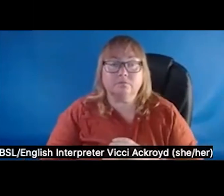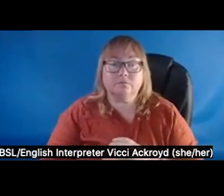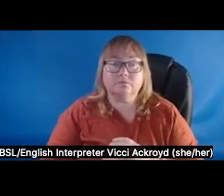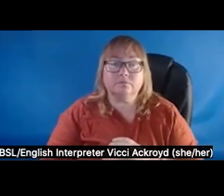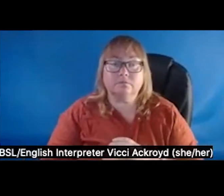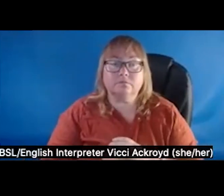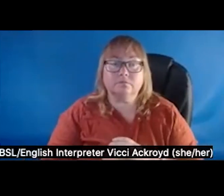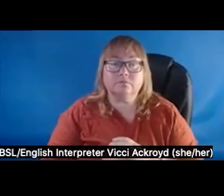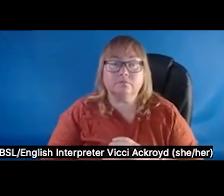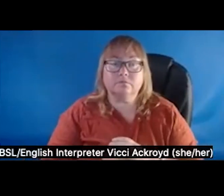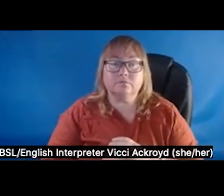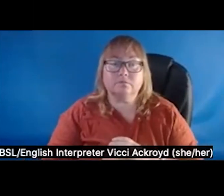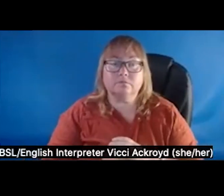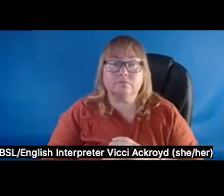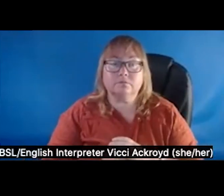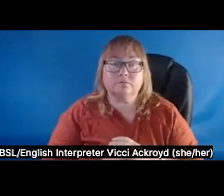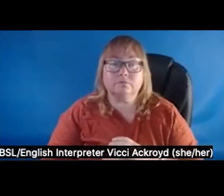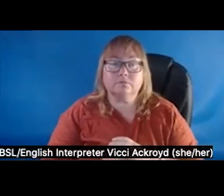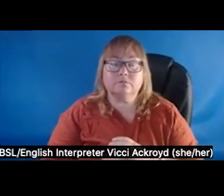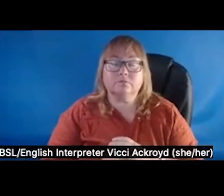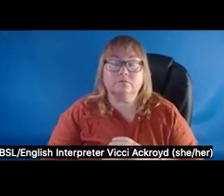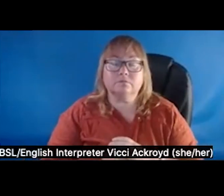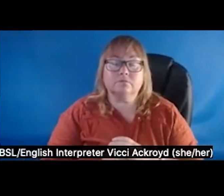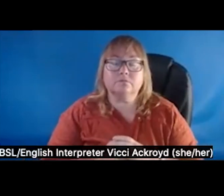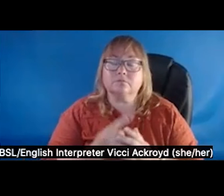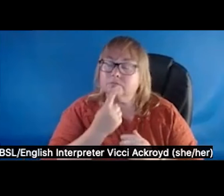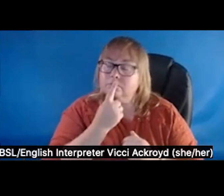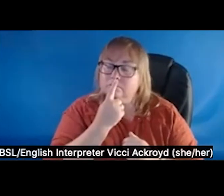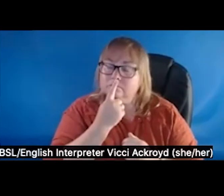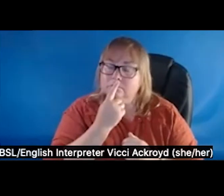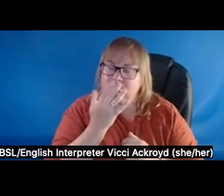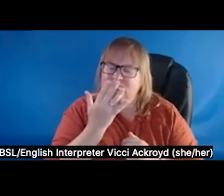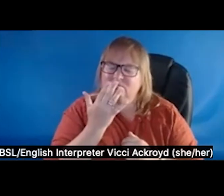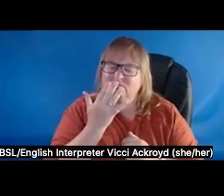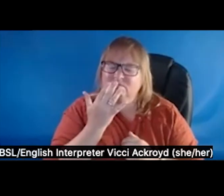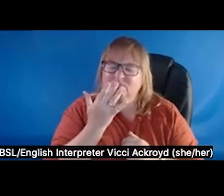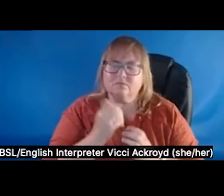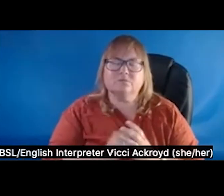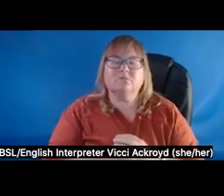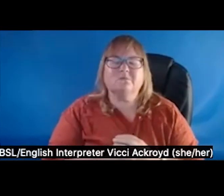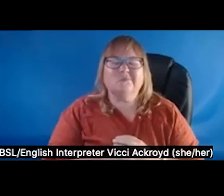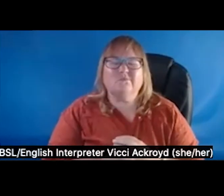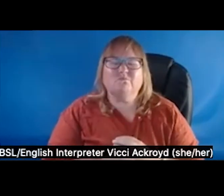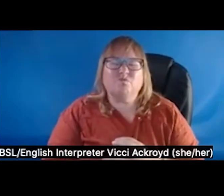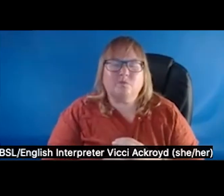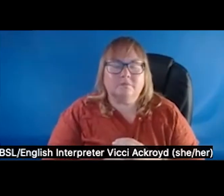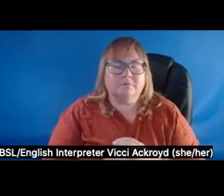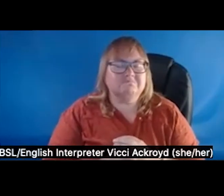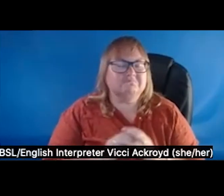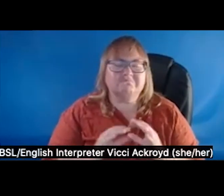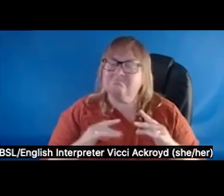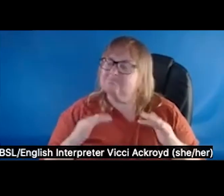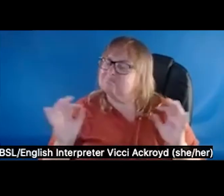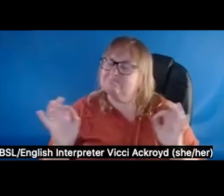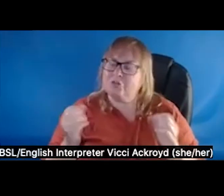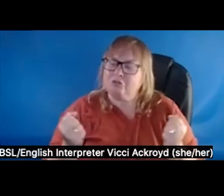And then what you can smell, even if there might not be any strong